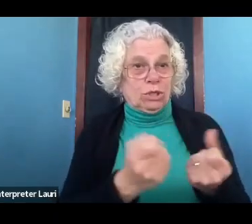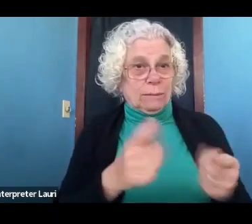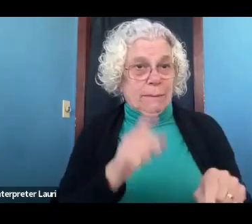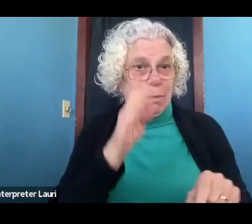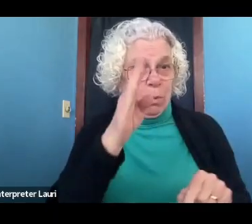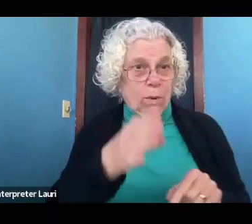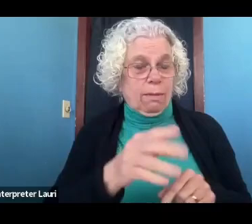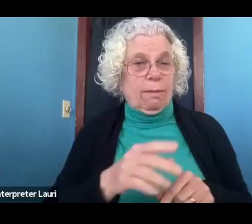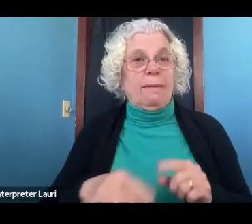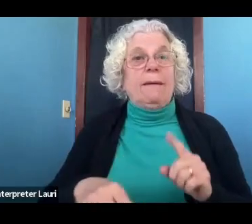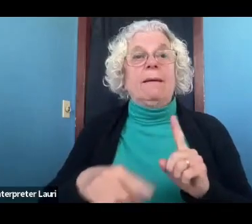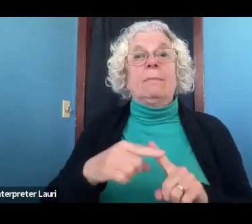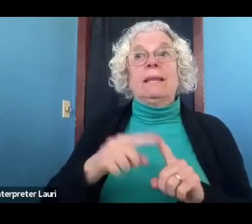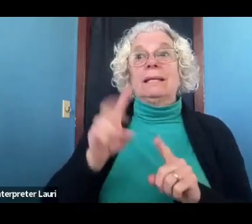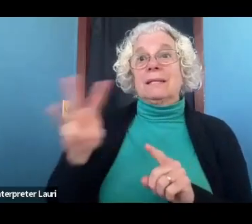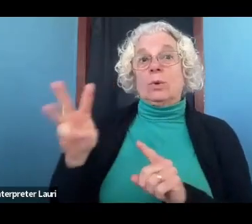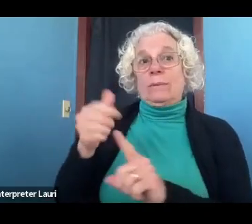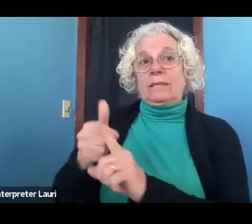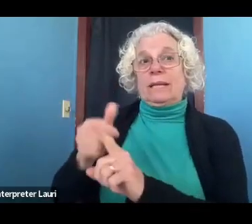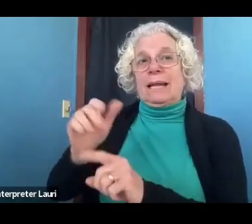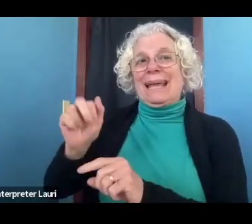always also check out our website,